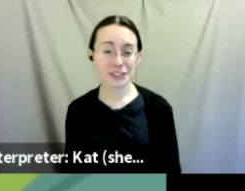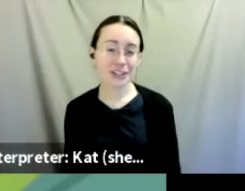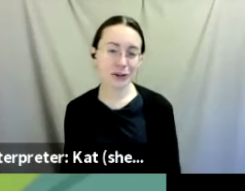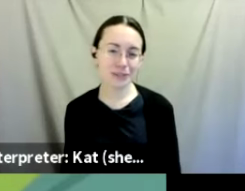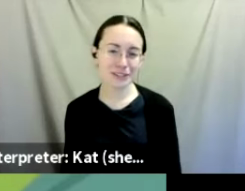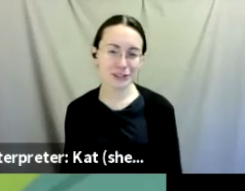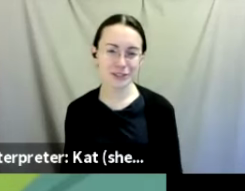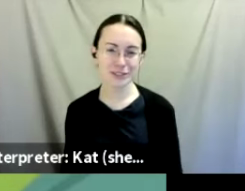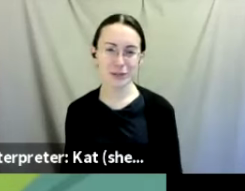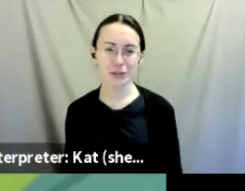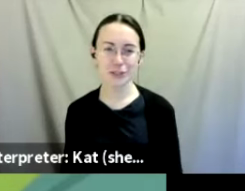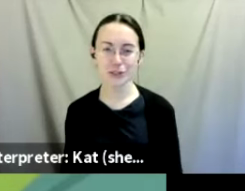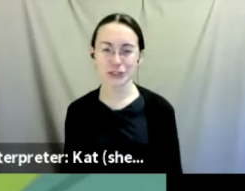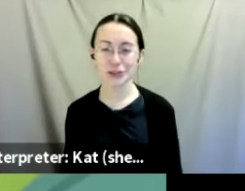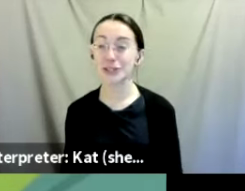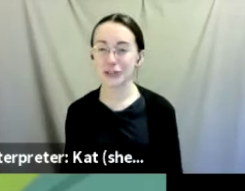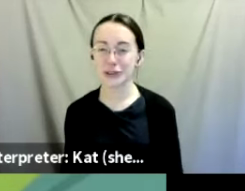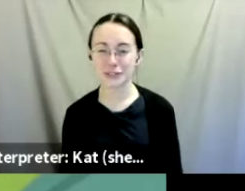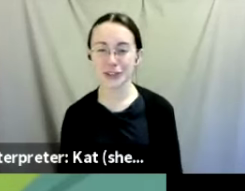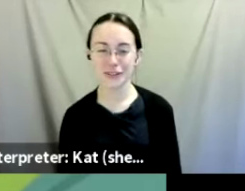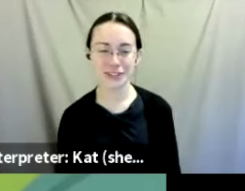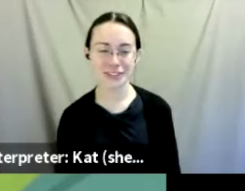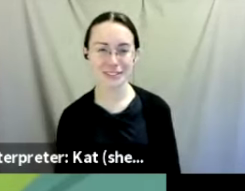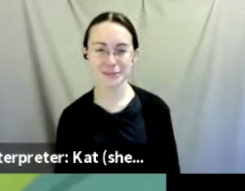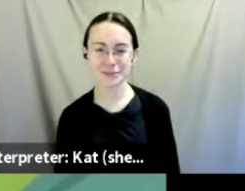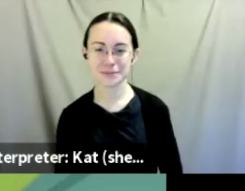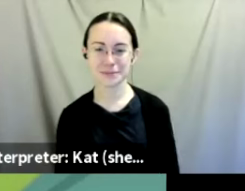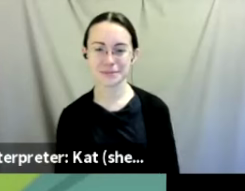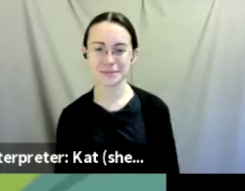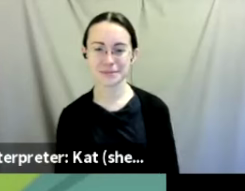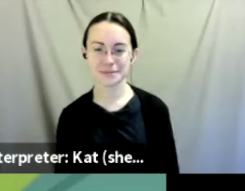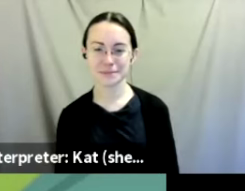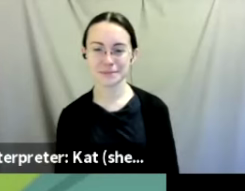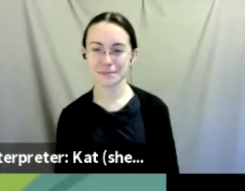this session and I hope this session was beneficial to you. Enjoy the rest of the conference.